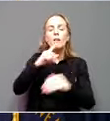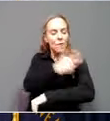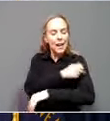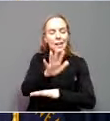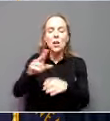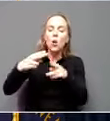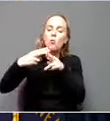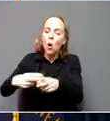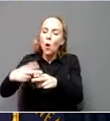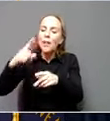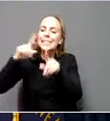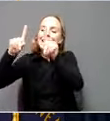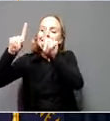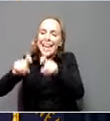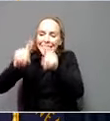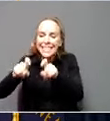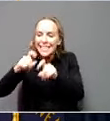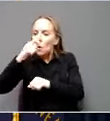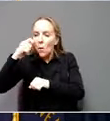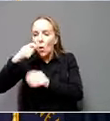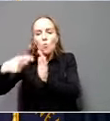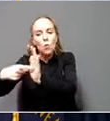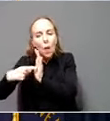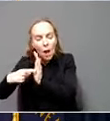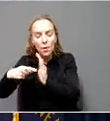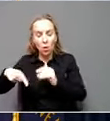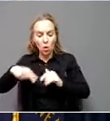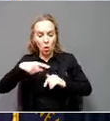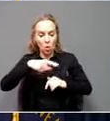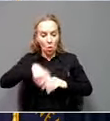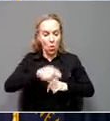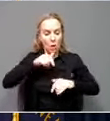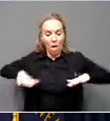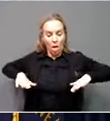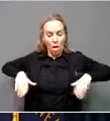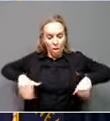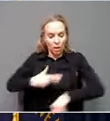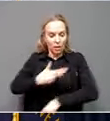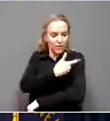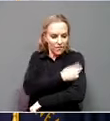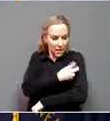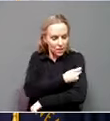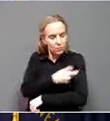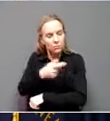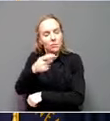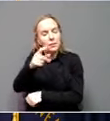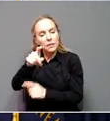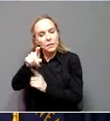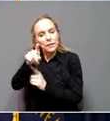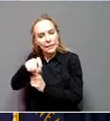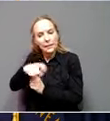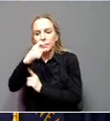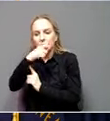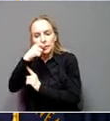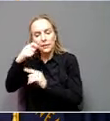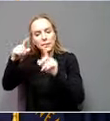that are unvaccinated in employers that have over 100 people. And I think the rationale coming from